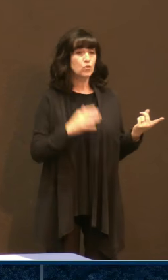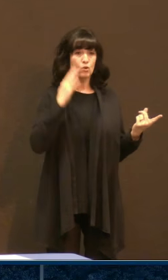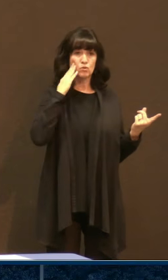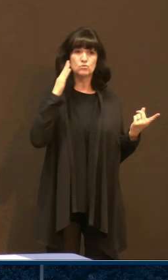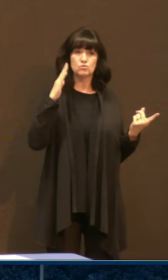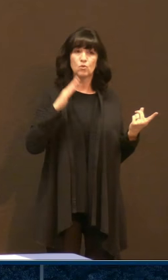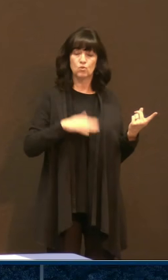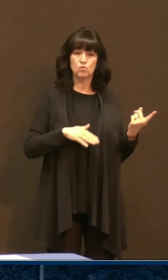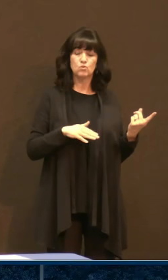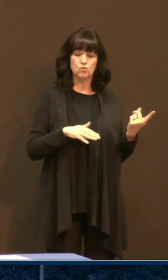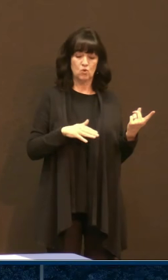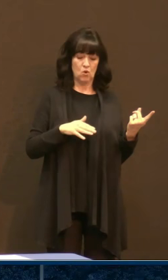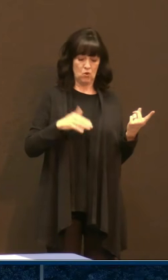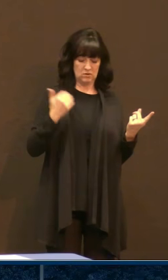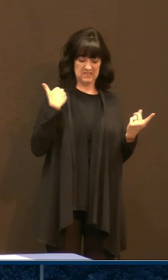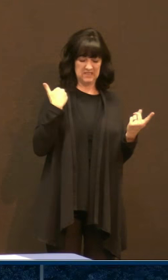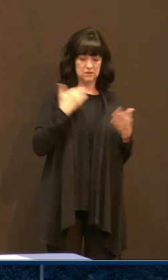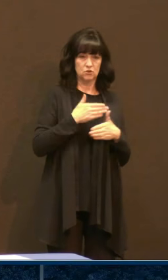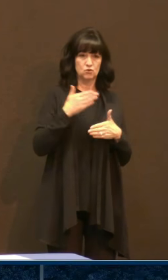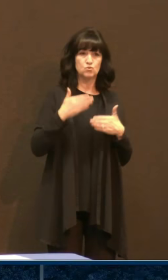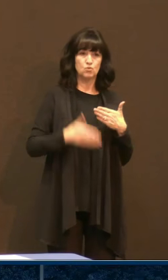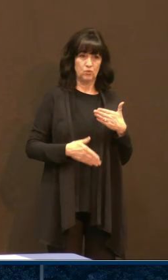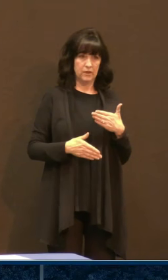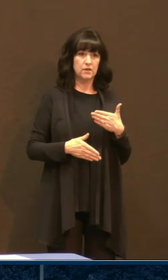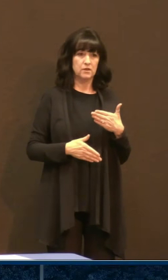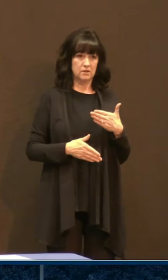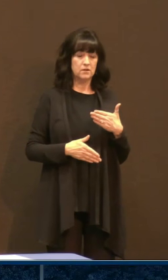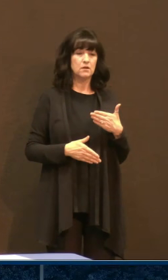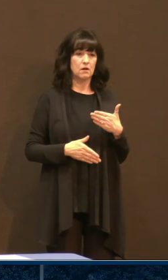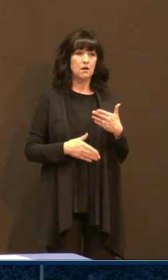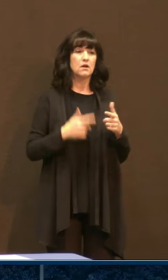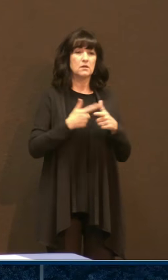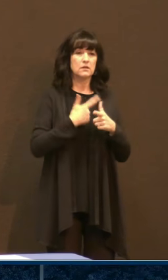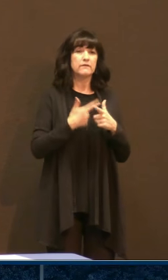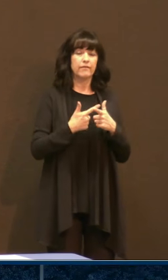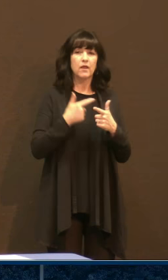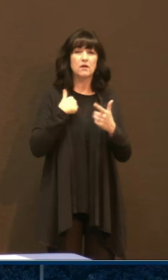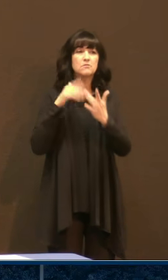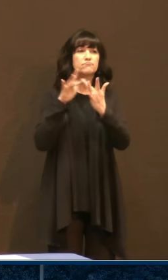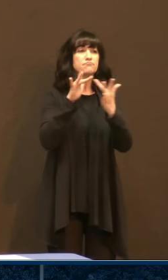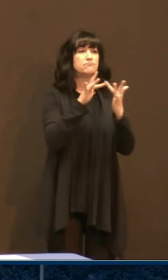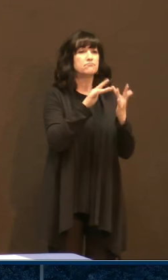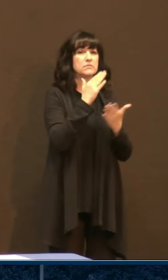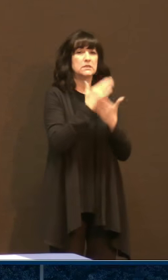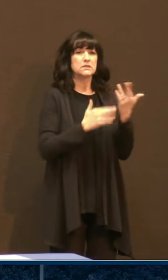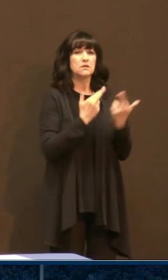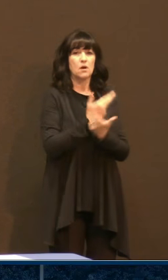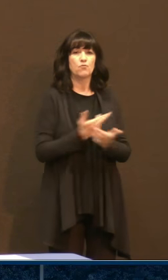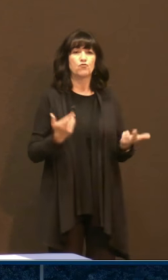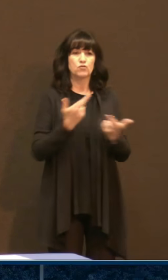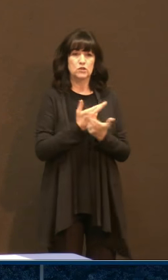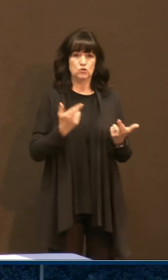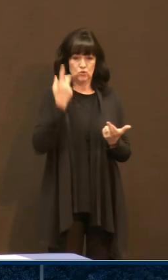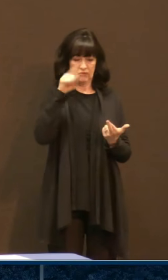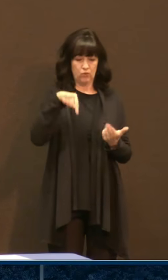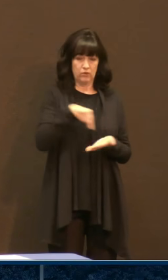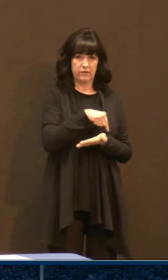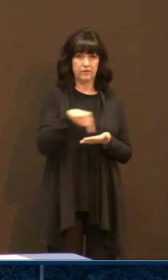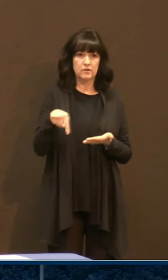that, we signed this weekend and had to get them sourced for state employees by this week, we were successful